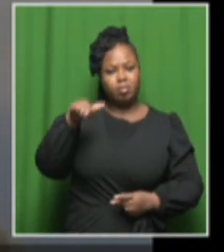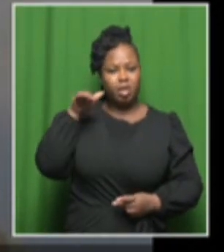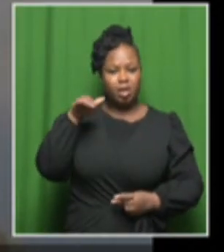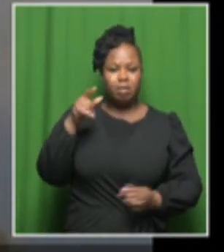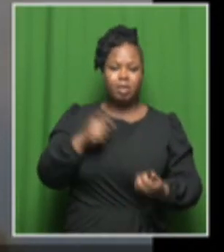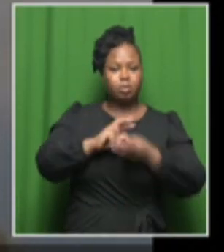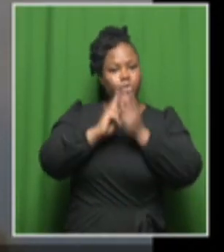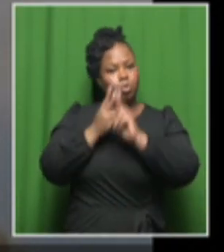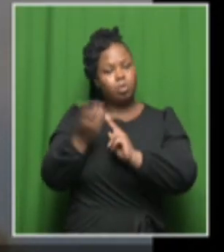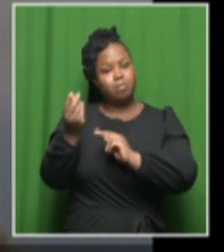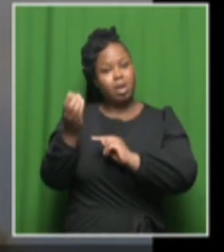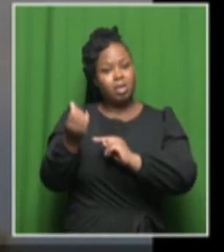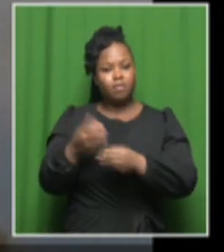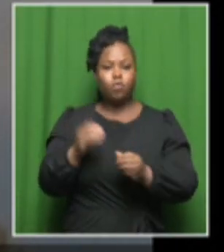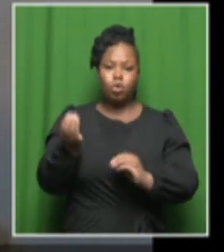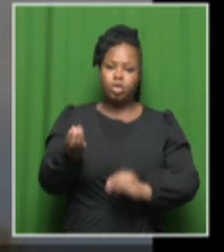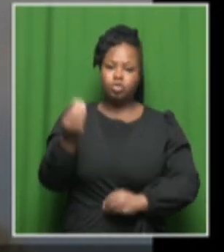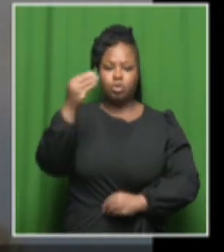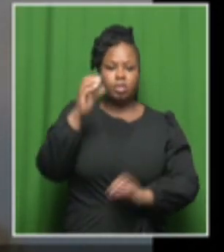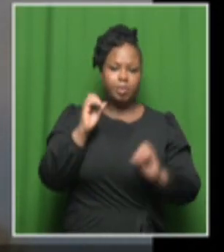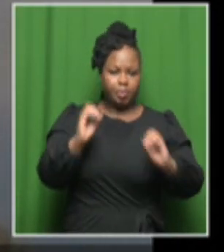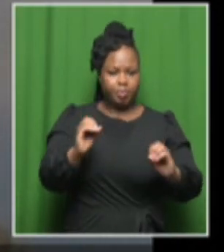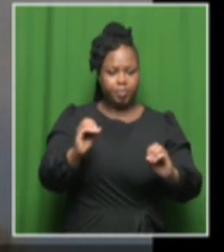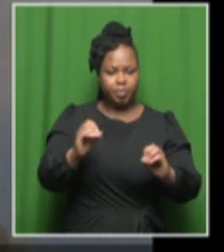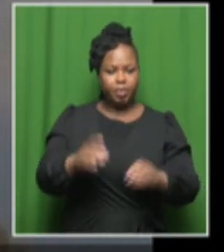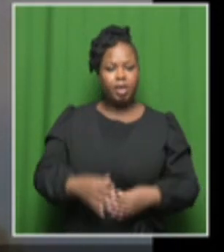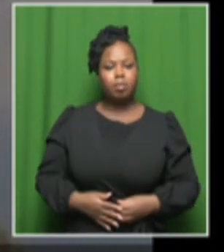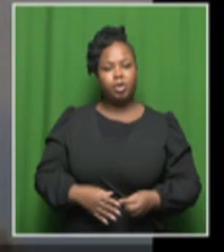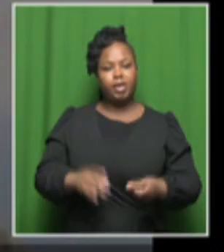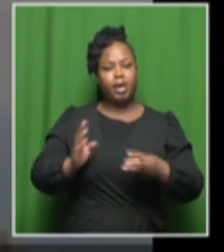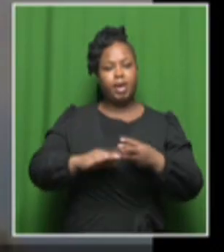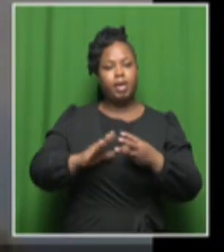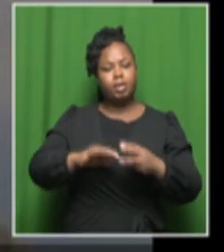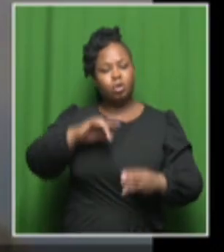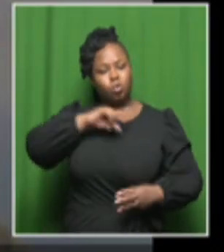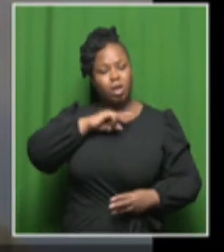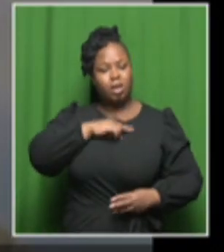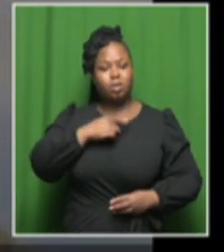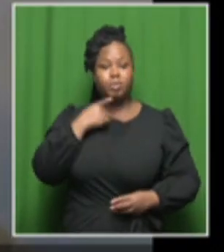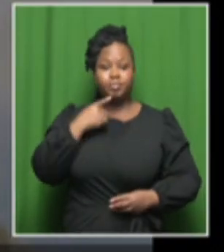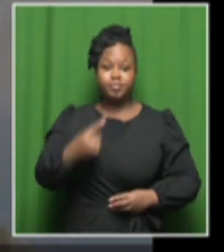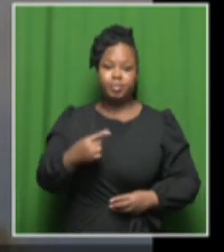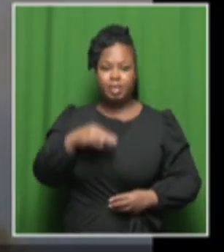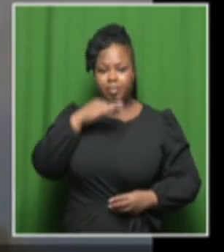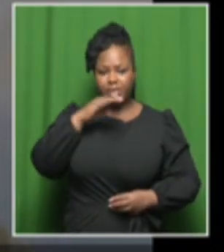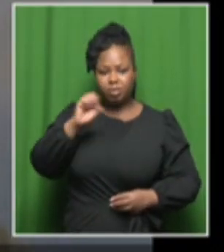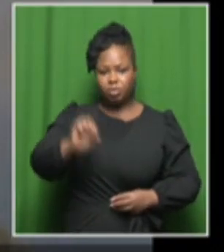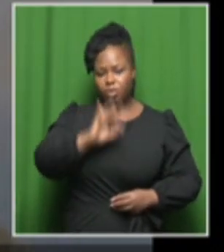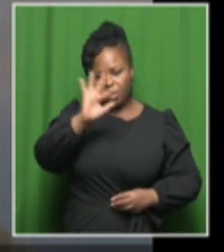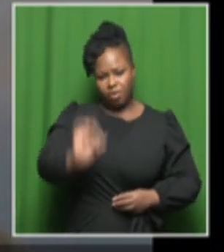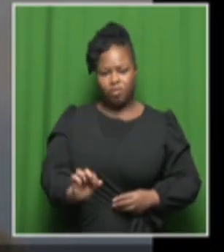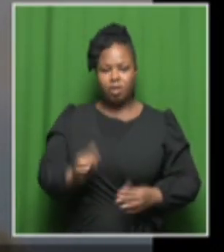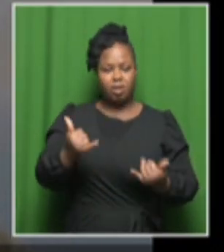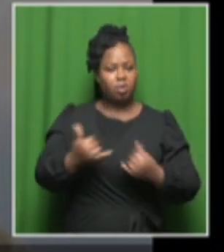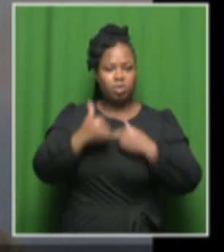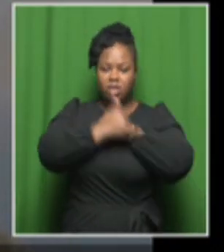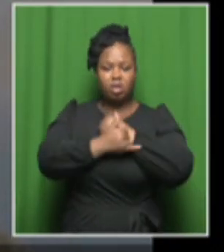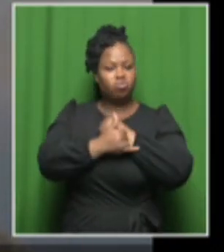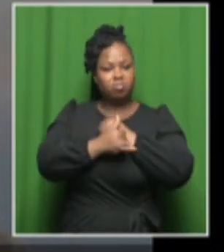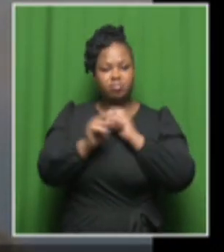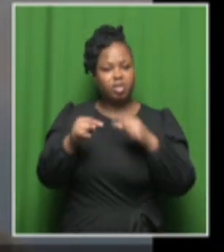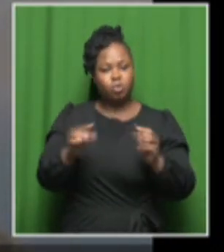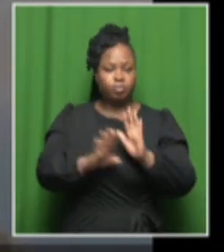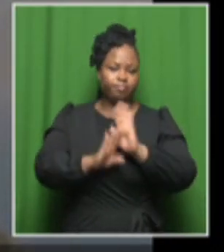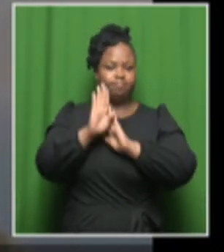to the state at zero interest. And if that were to be done, that means South Africa as a country would not have to be exposed